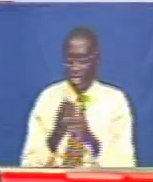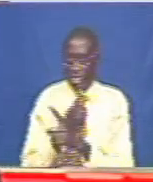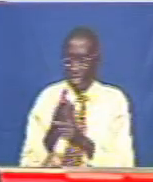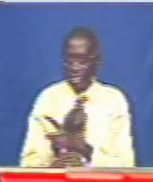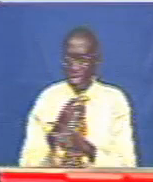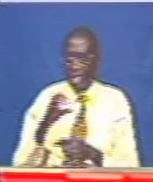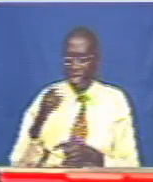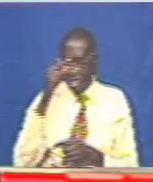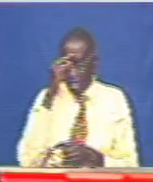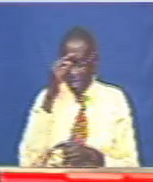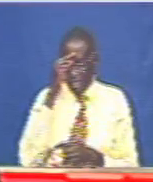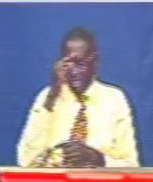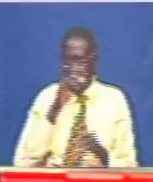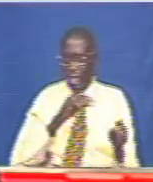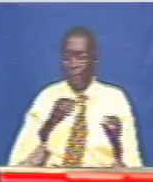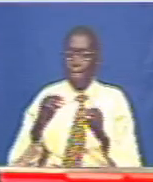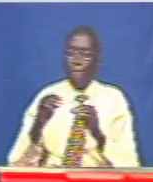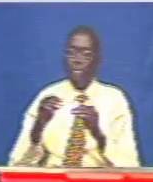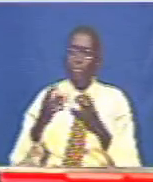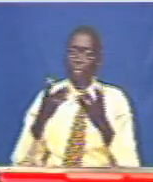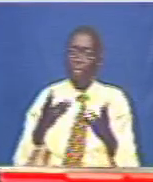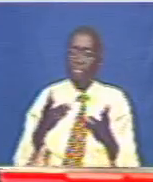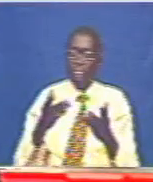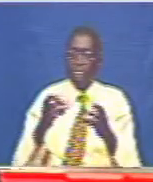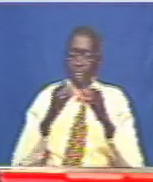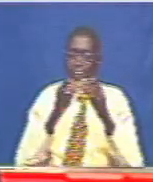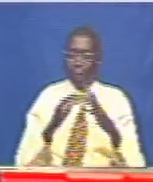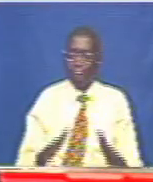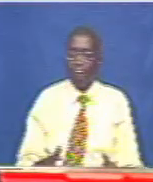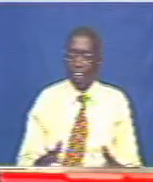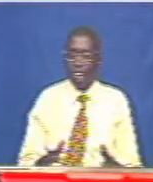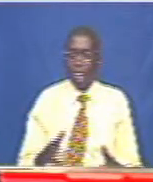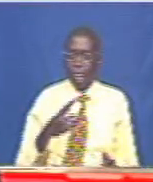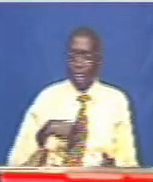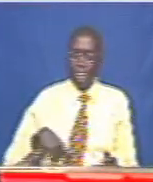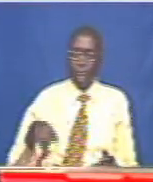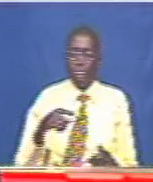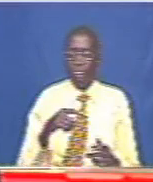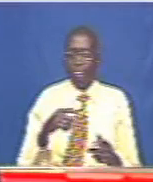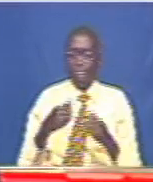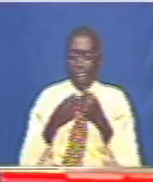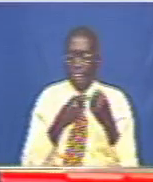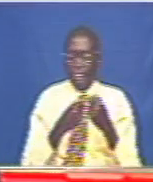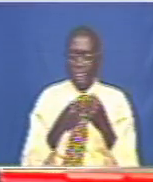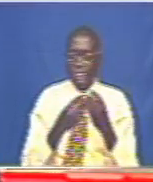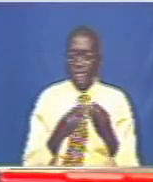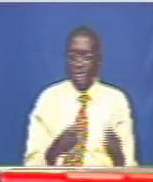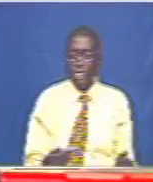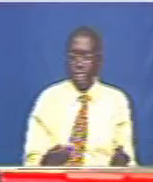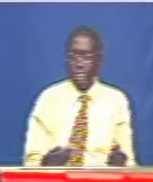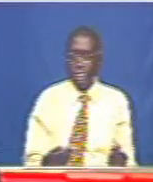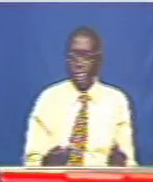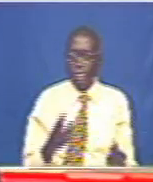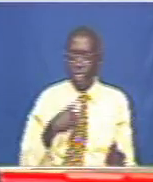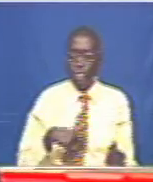the fact that actually the movement has been now like devolved. But of course there are a few issues which need to be handled at the national level. Mm-hmm. So we want